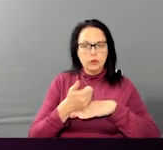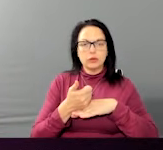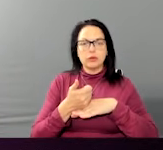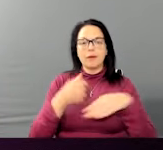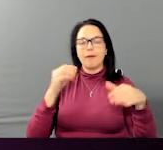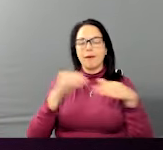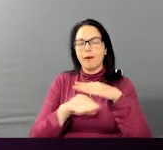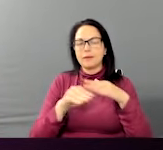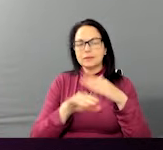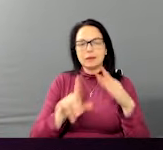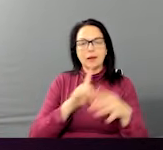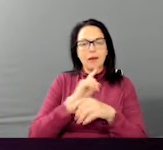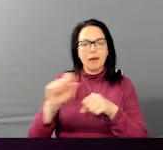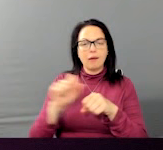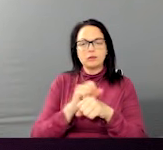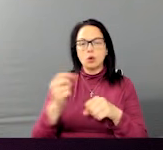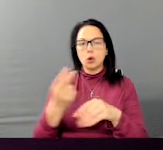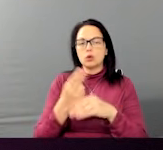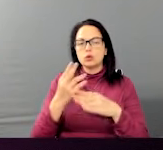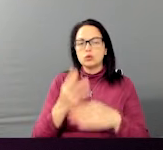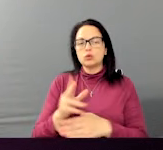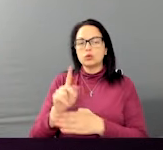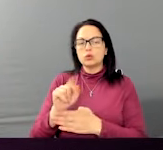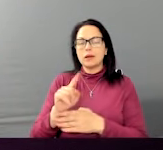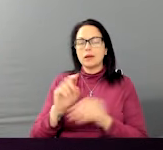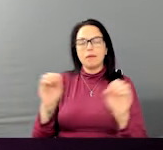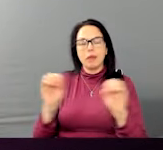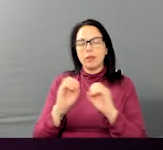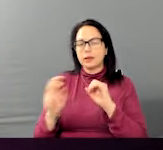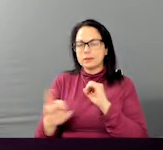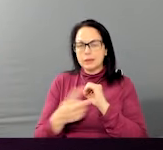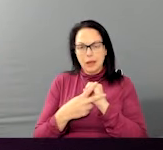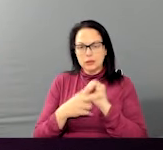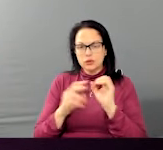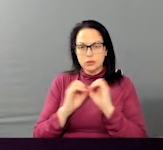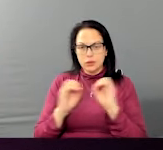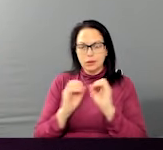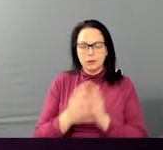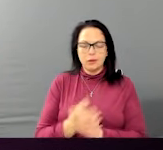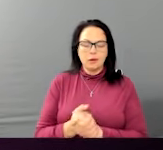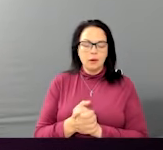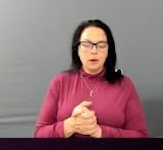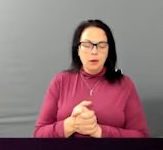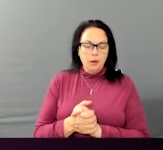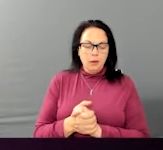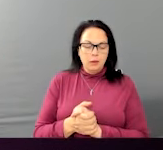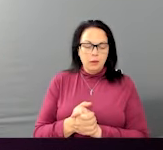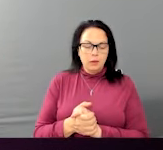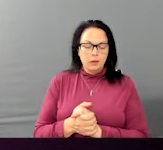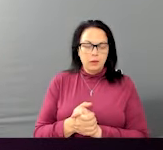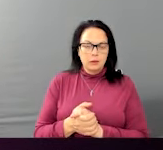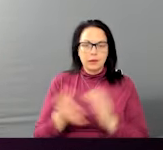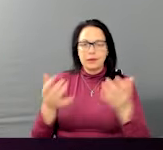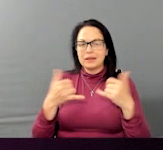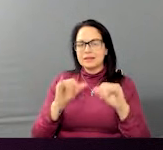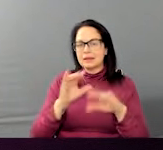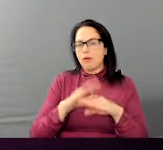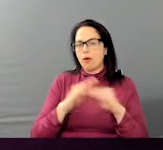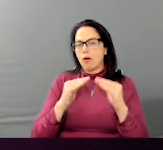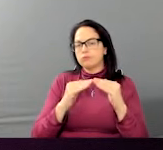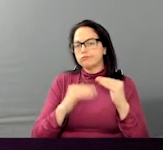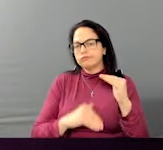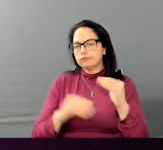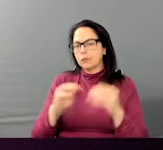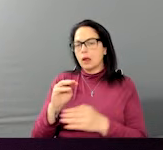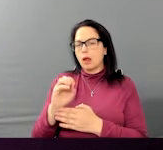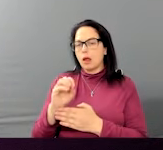accessing actual user data from a database. Nothing is cached at all. And it still gets on a really low-end Moto